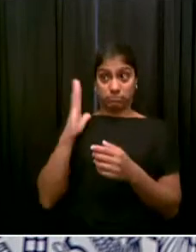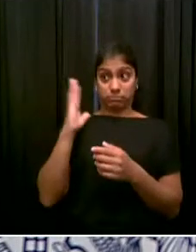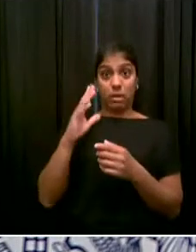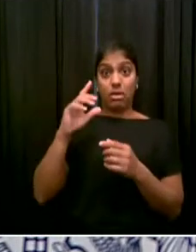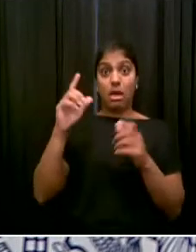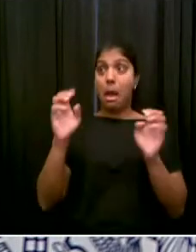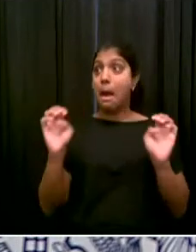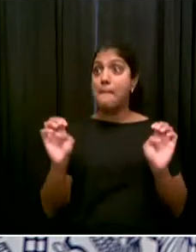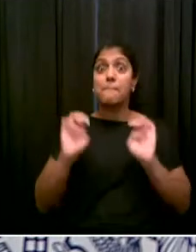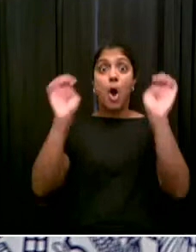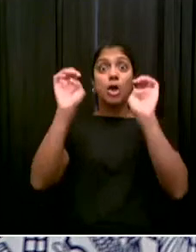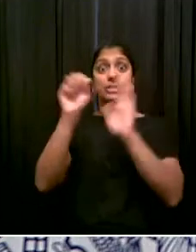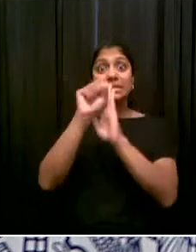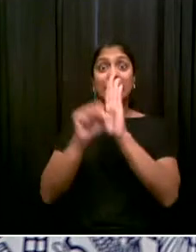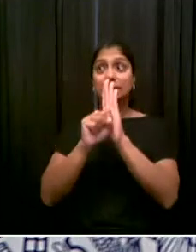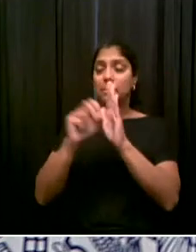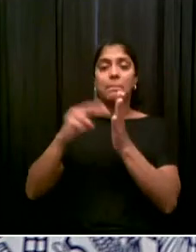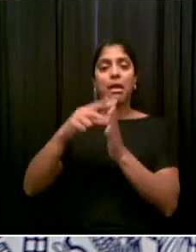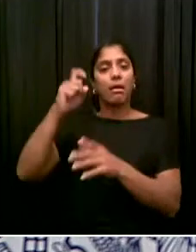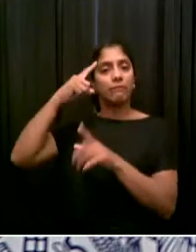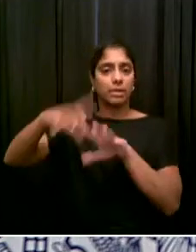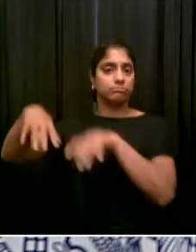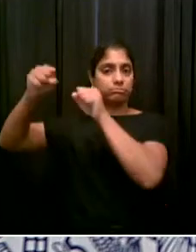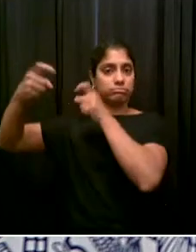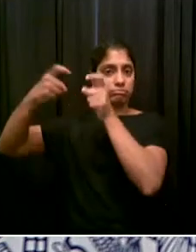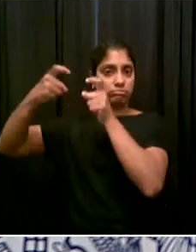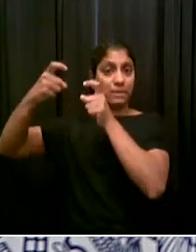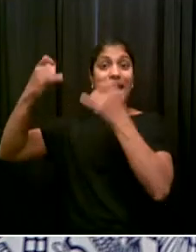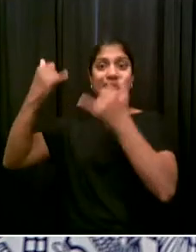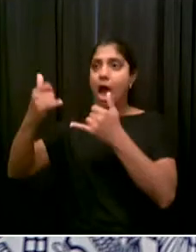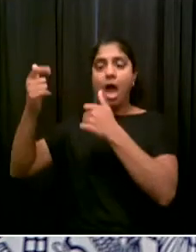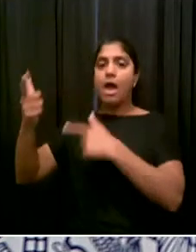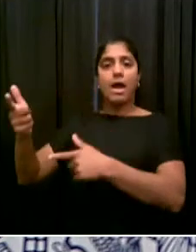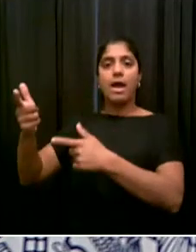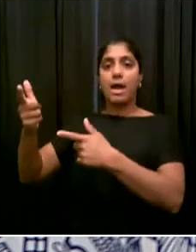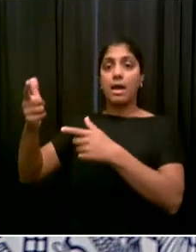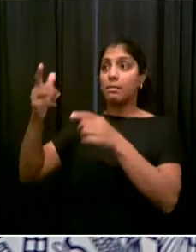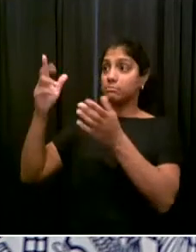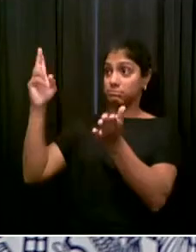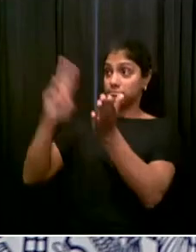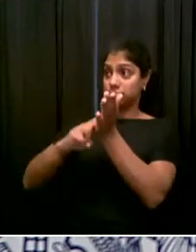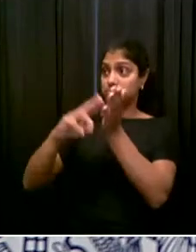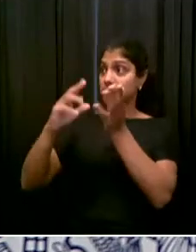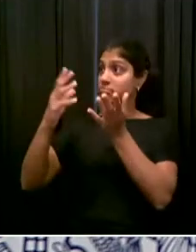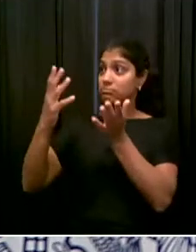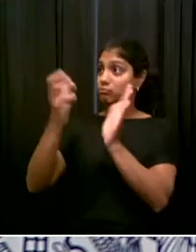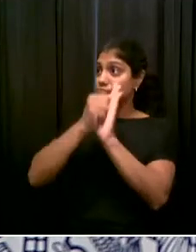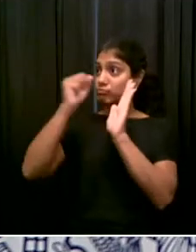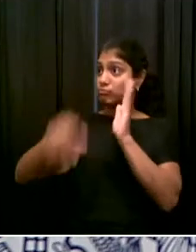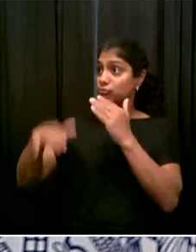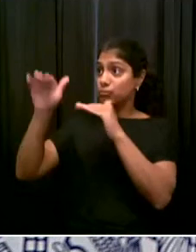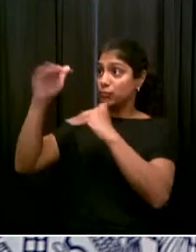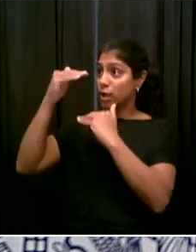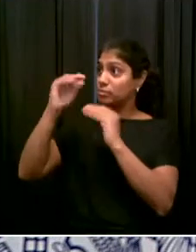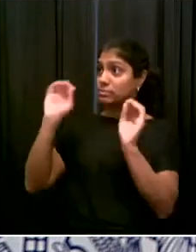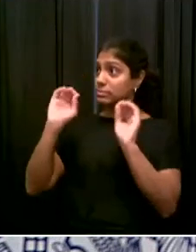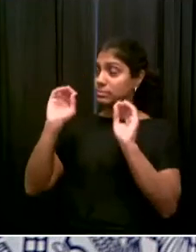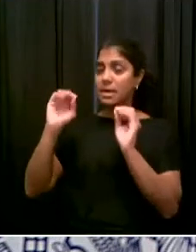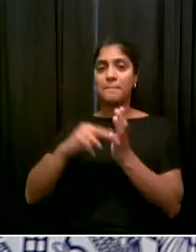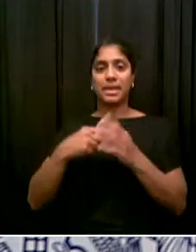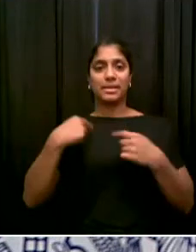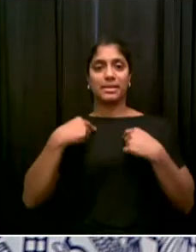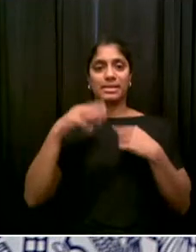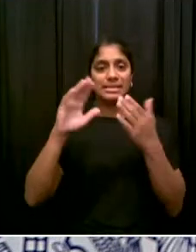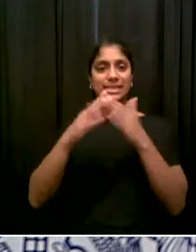much more to serve our people and move our city, and same for cities and counties all over the state, move us forward. So a thank